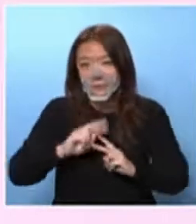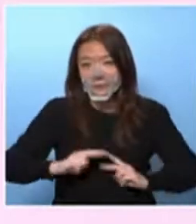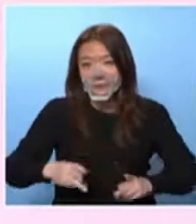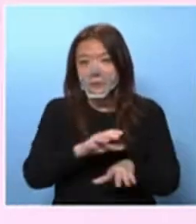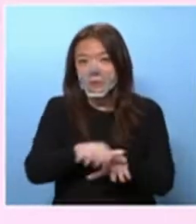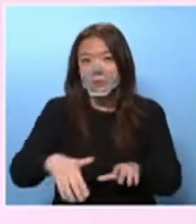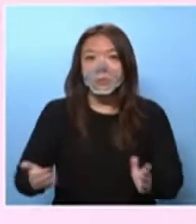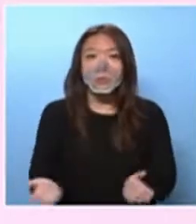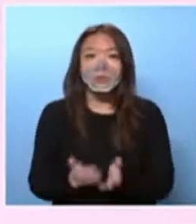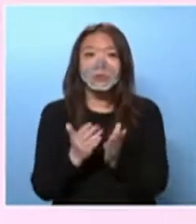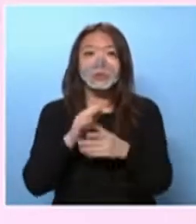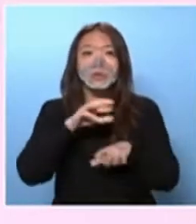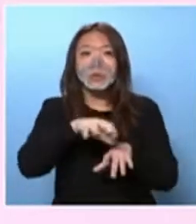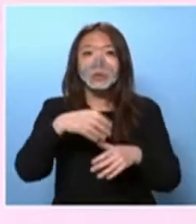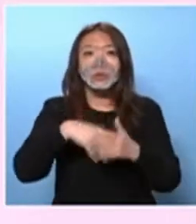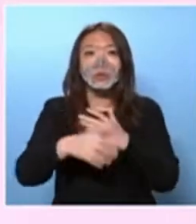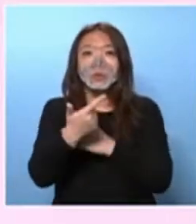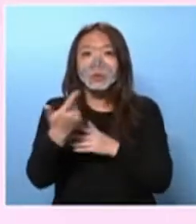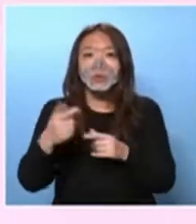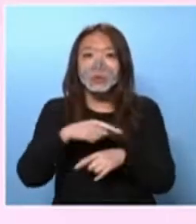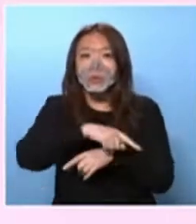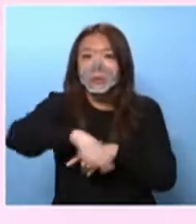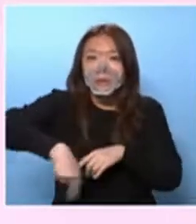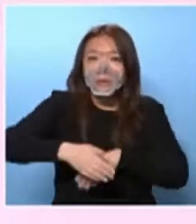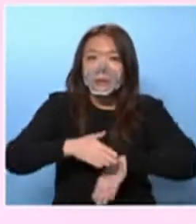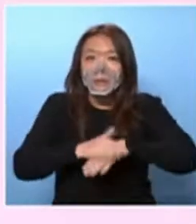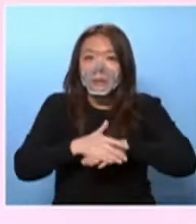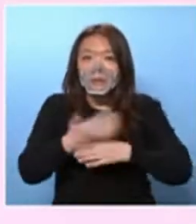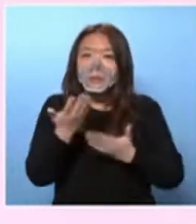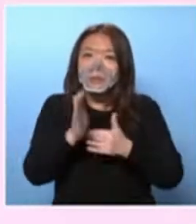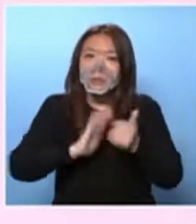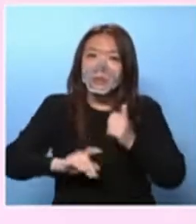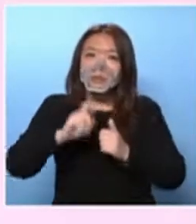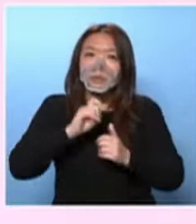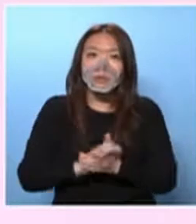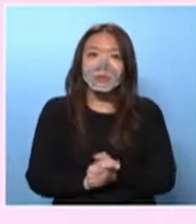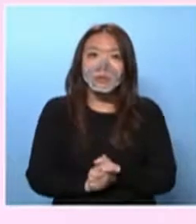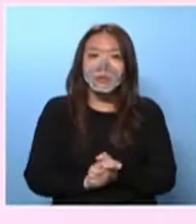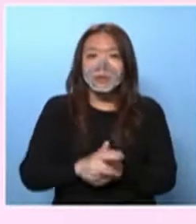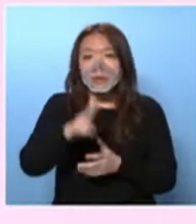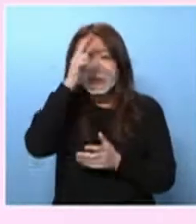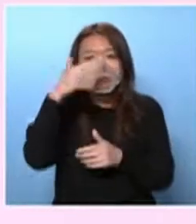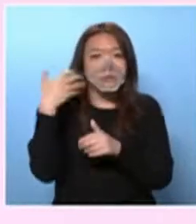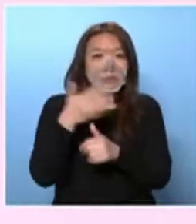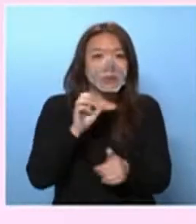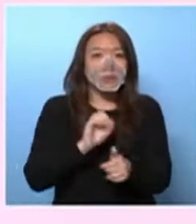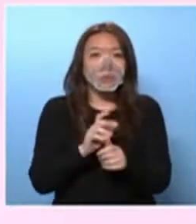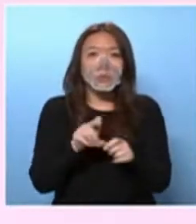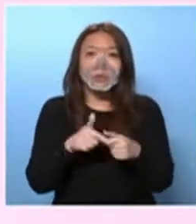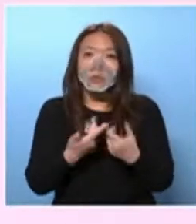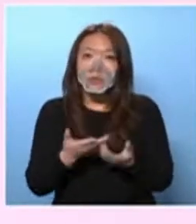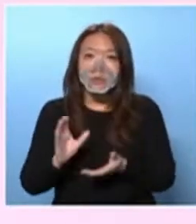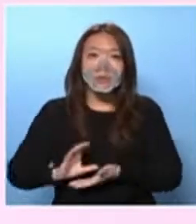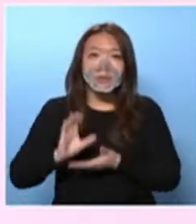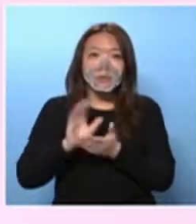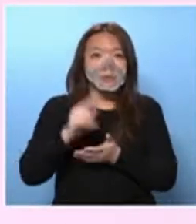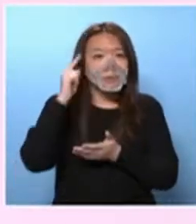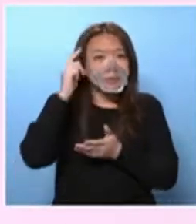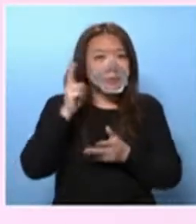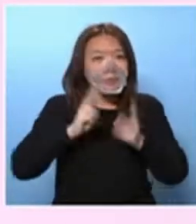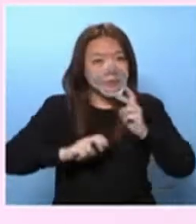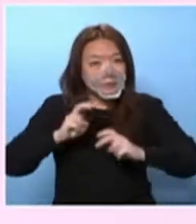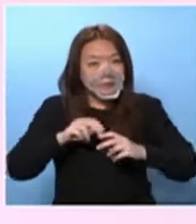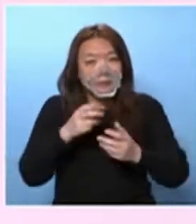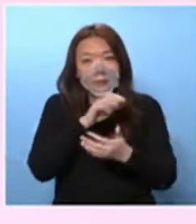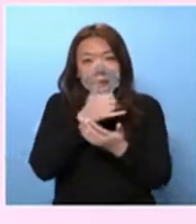buildings. With the launch of various large-scale NDA projects, many brownfield operations in the NDAs will inevitably be affected by land resumption.